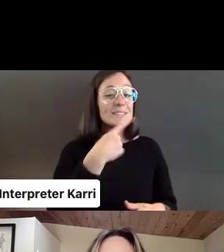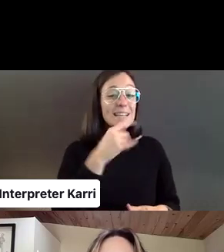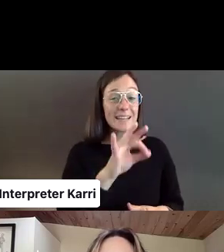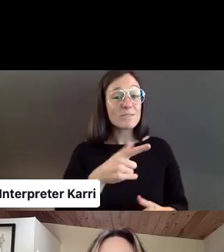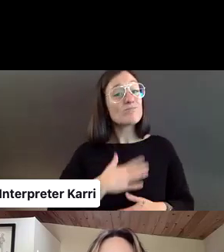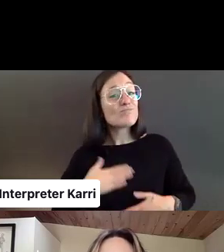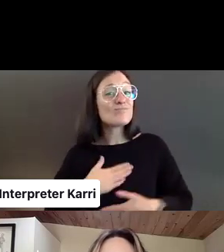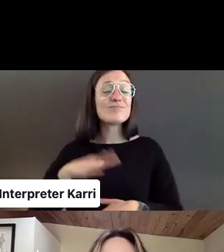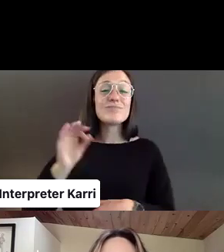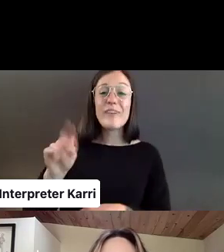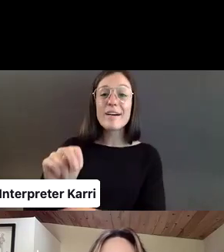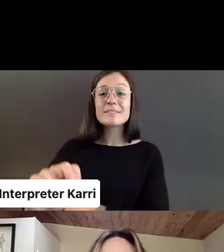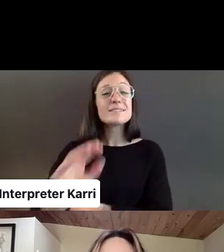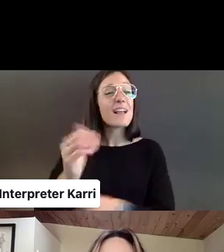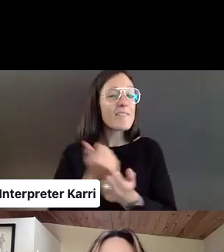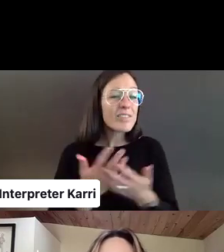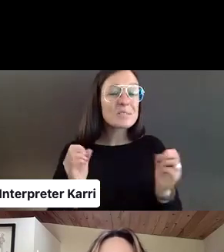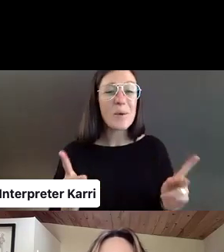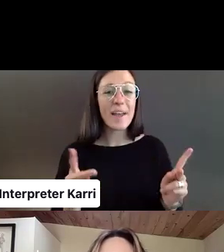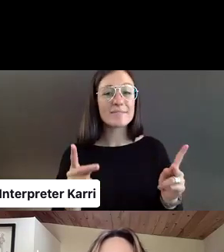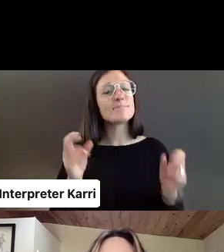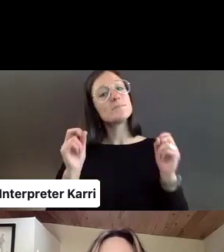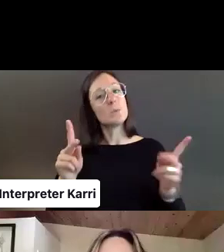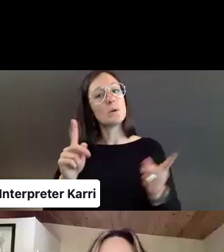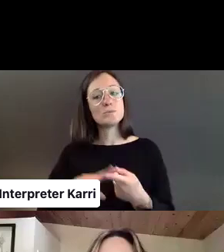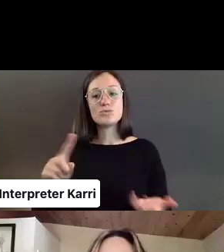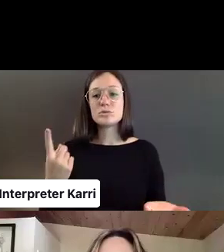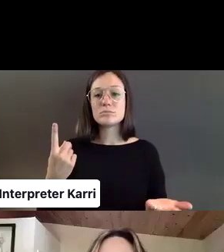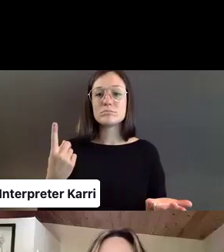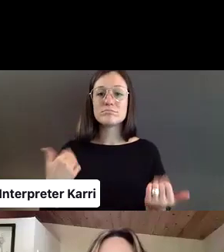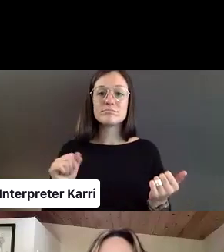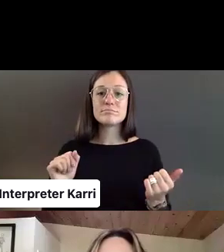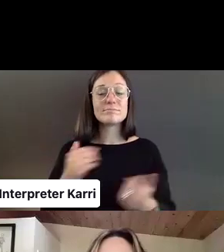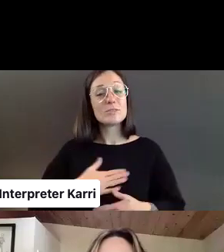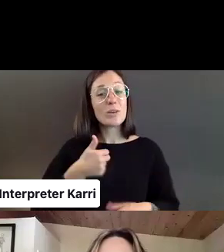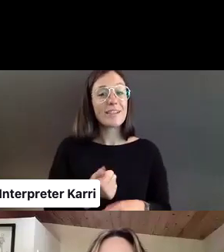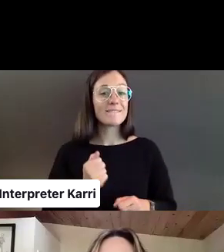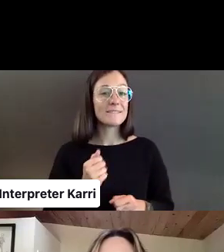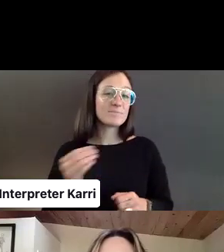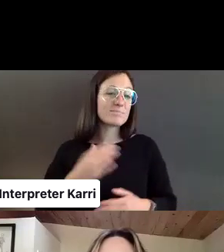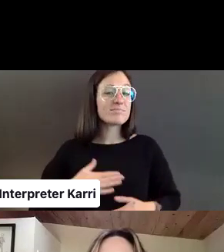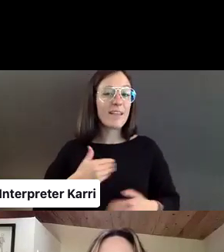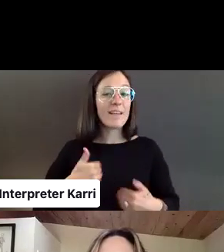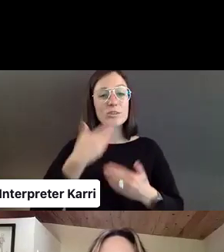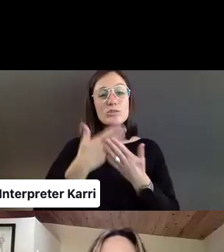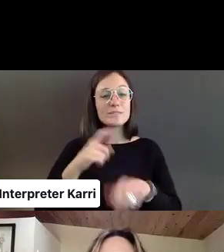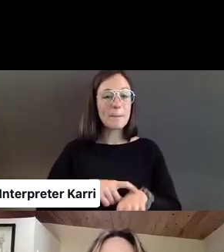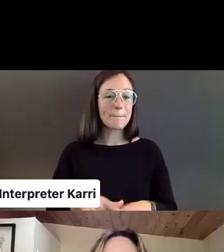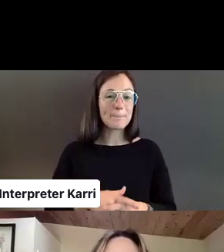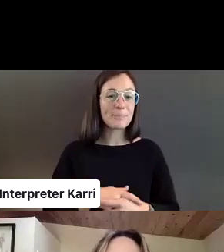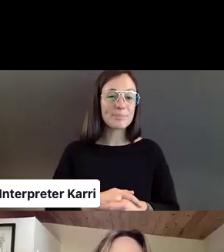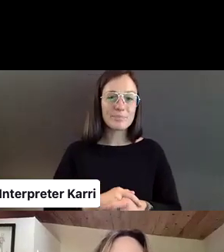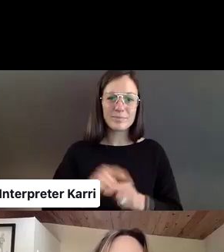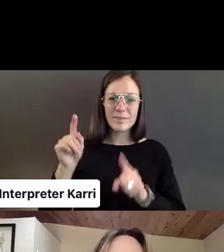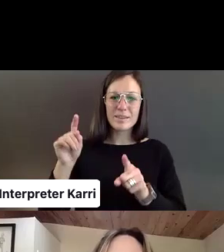you're like, everything's okay. It's okay to just enjoy yourself and have a good time.